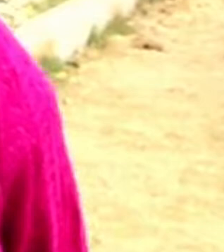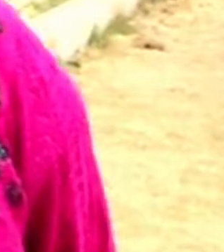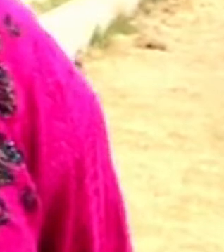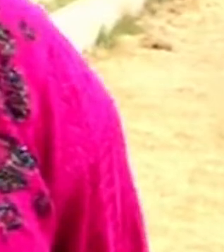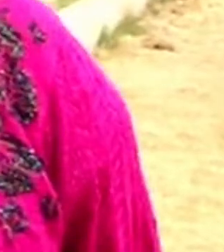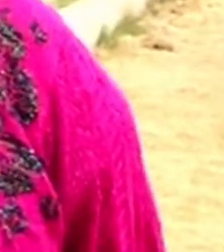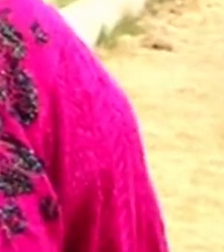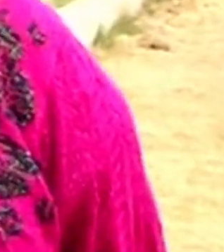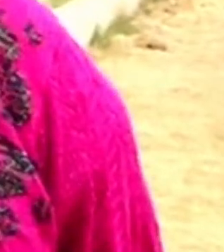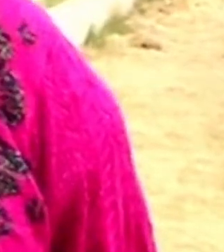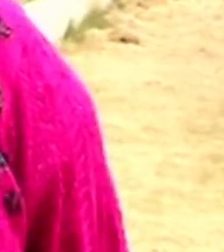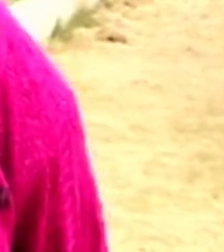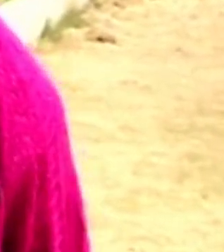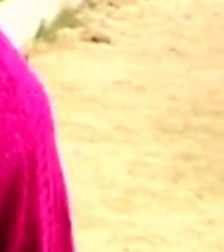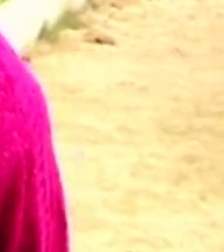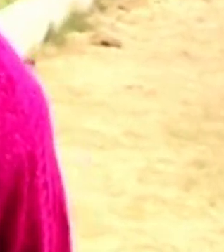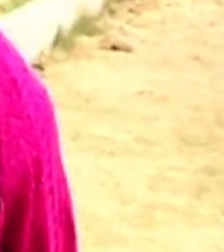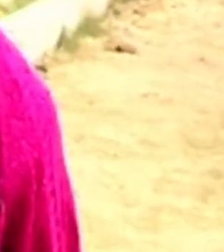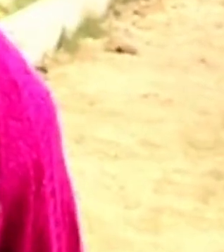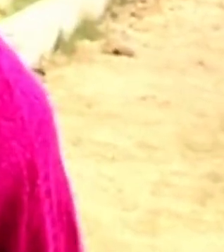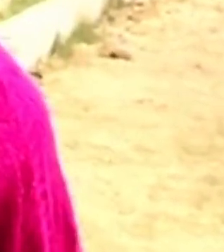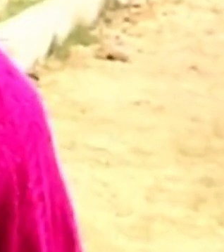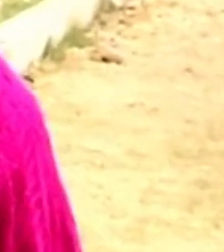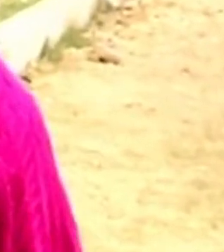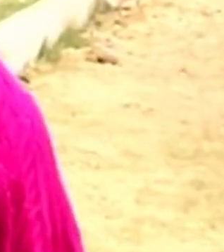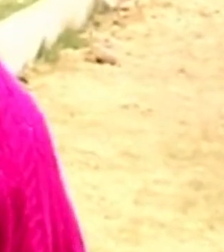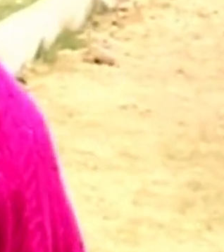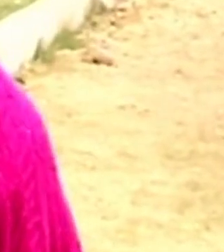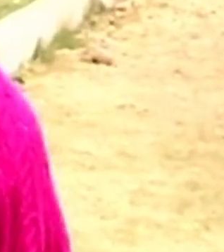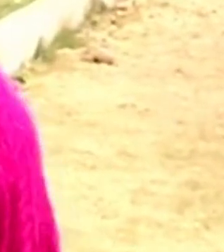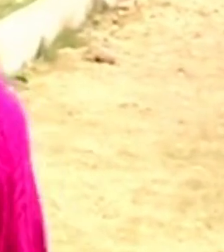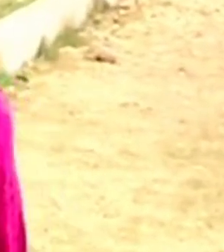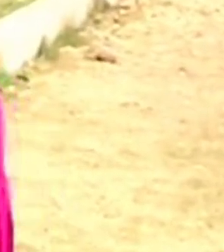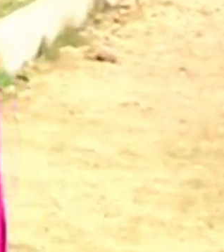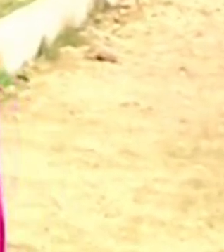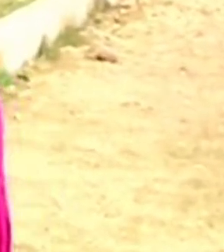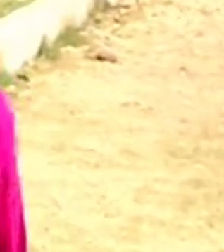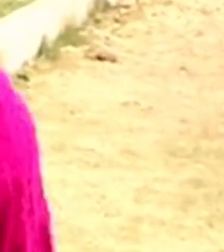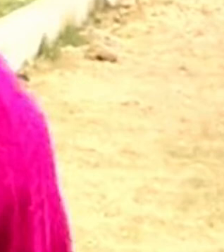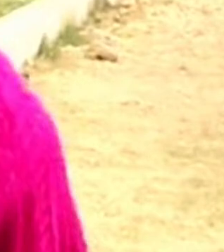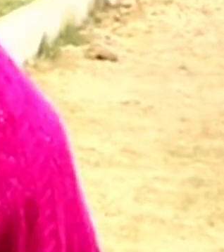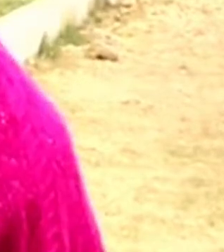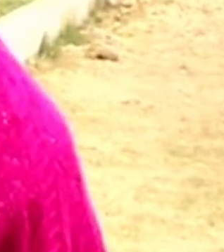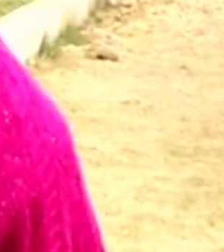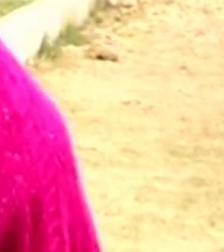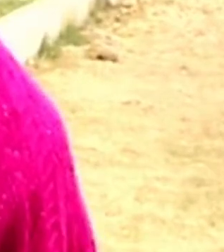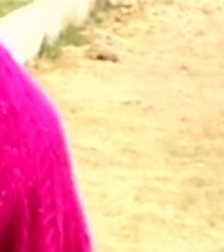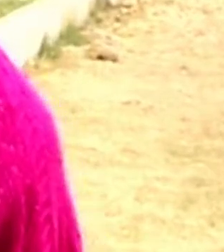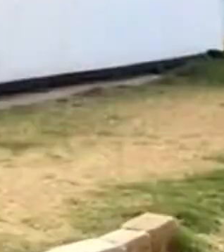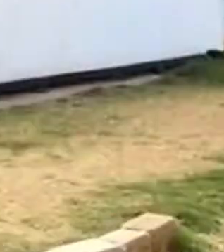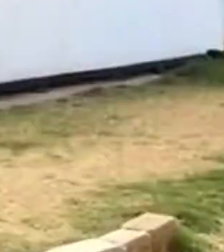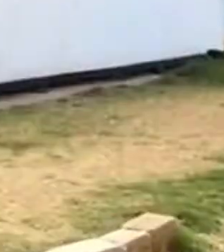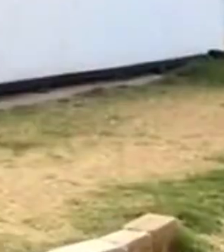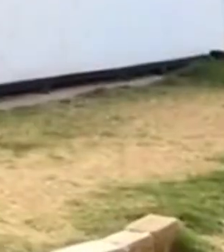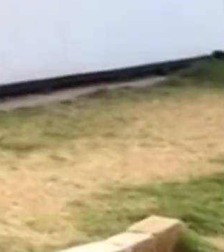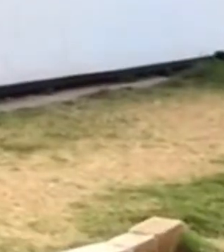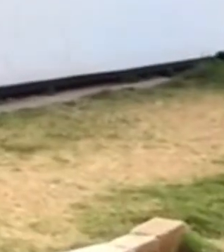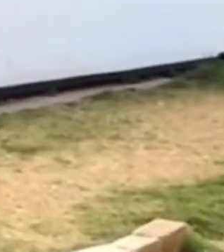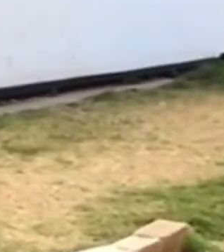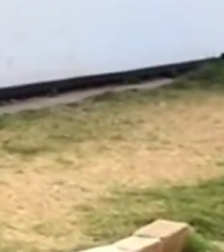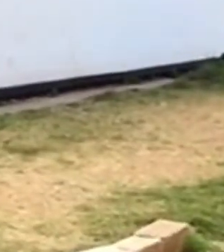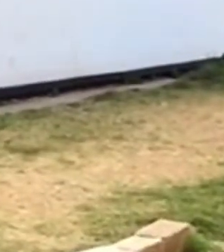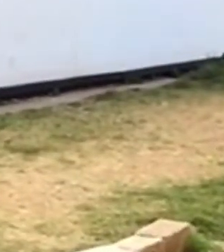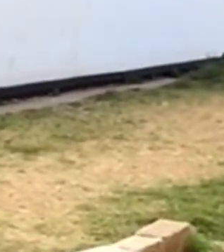maningi tuli abansansa sana pakuti CDF yatukulirako maternity wing because